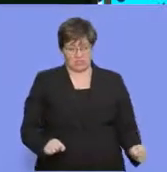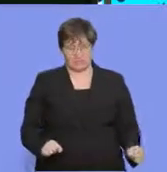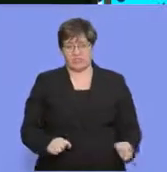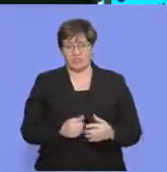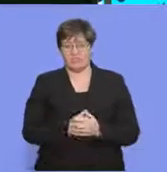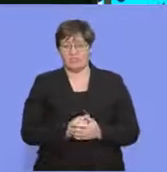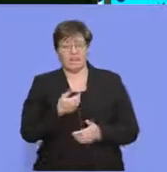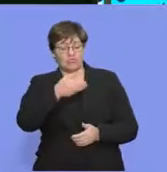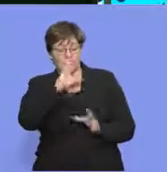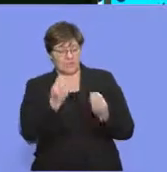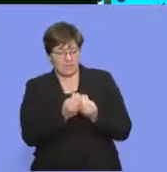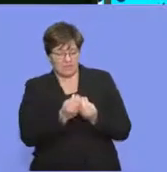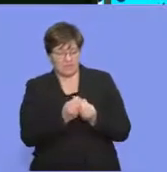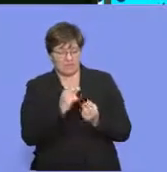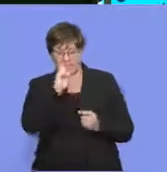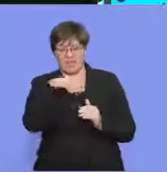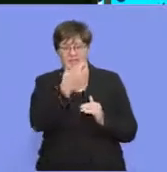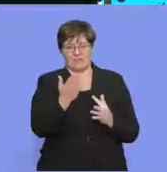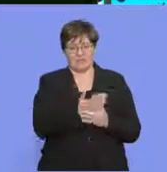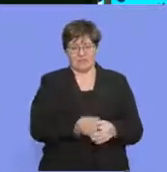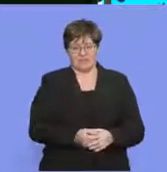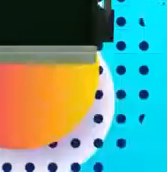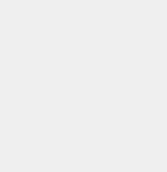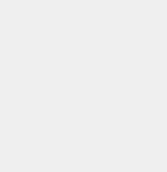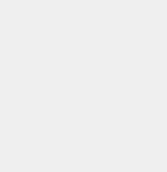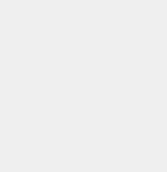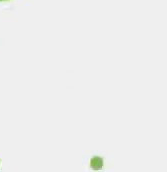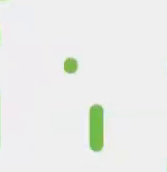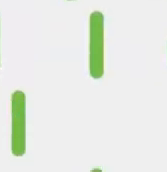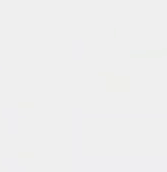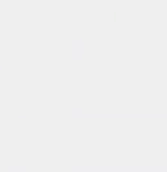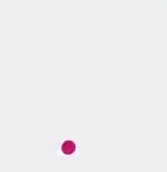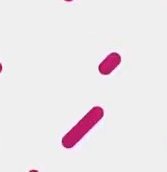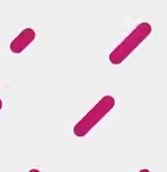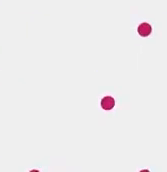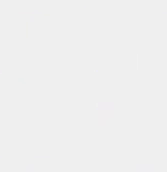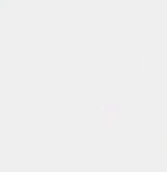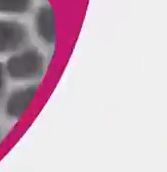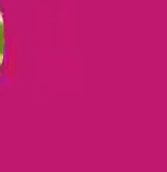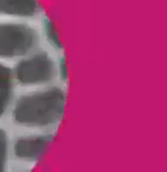legs and get something to drink, and we'll see you after the break.